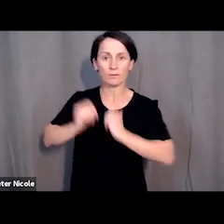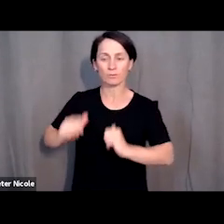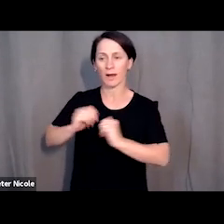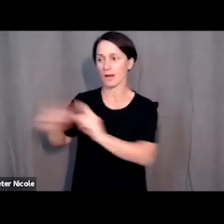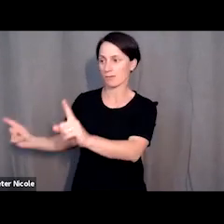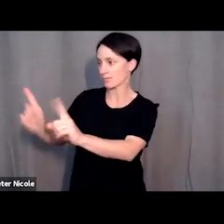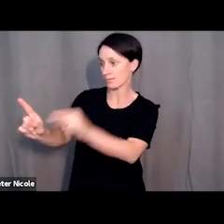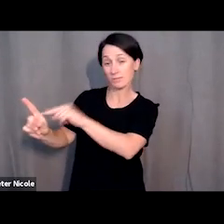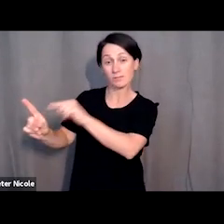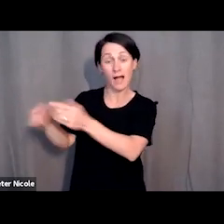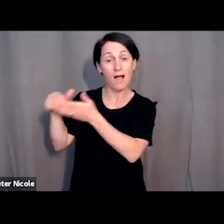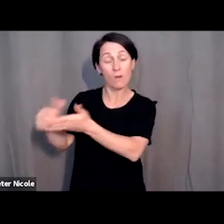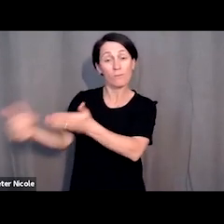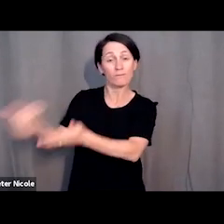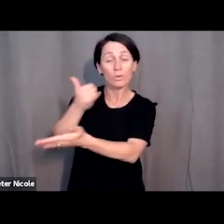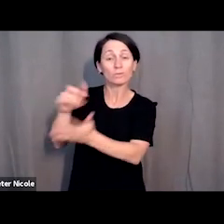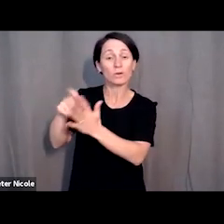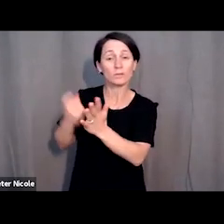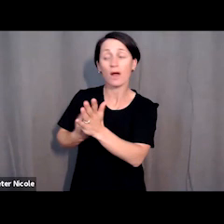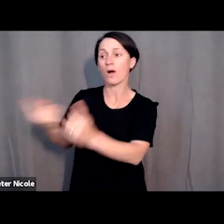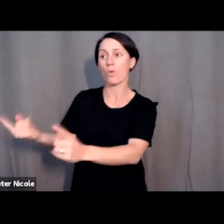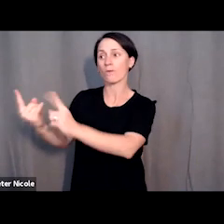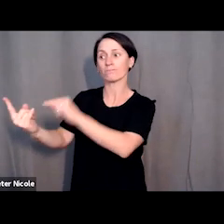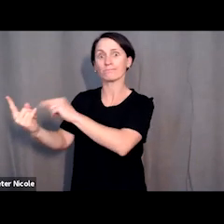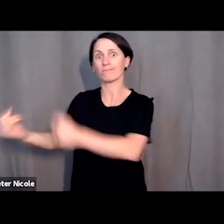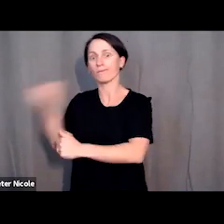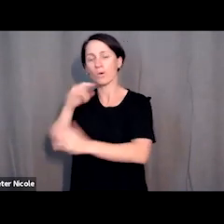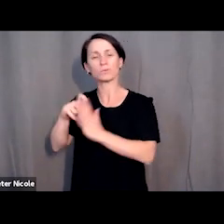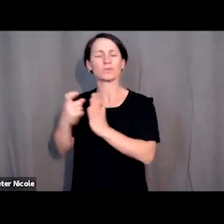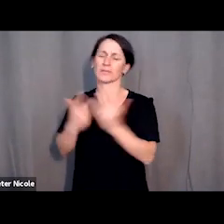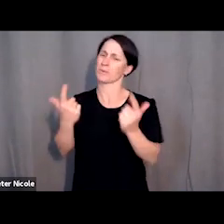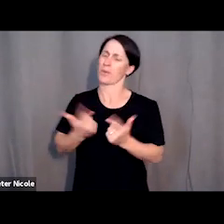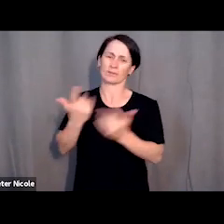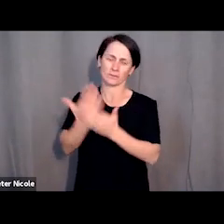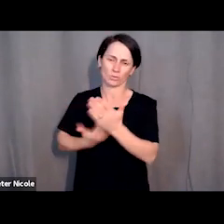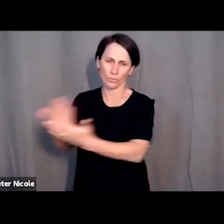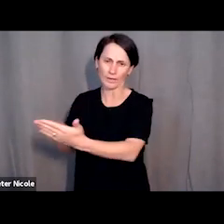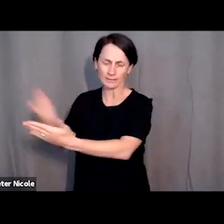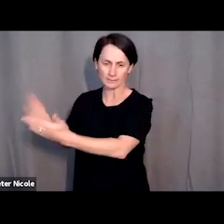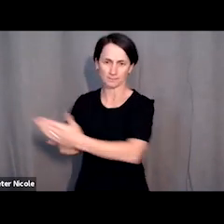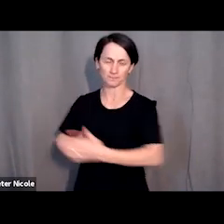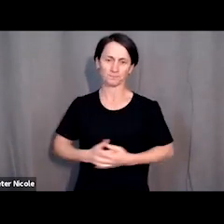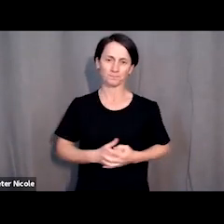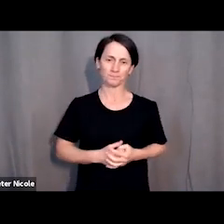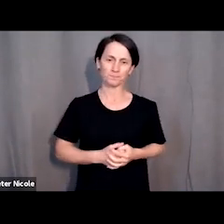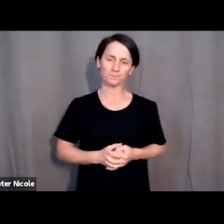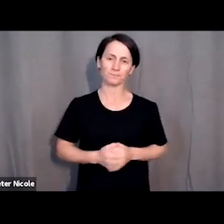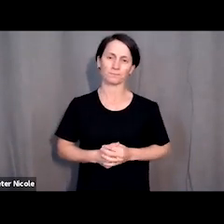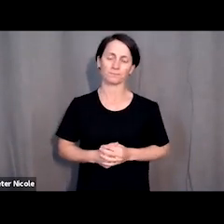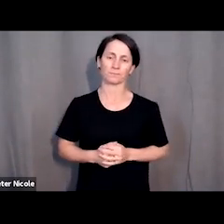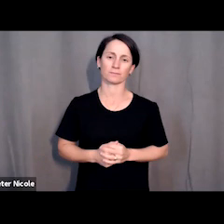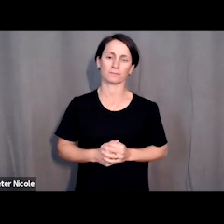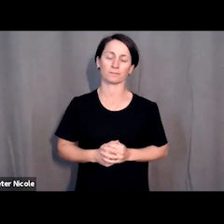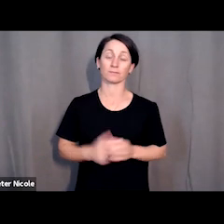going with them the first couple of times, and then they're able to go by themselves. We had lots of stories like that from consumers. Also